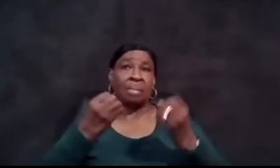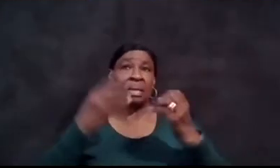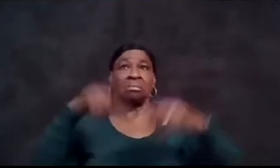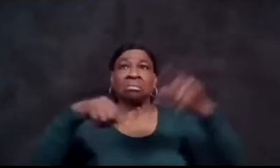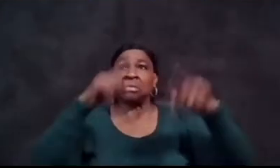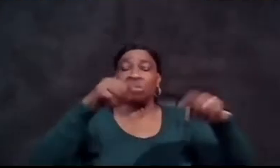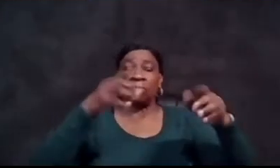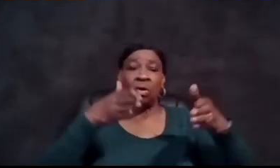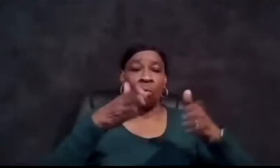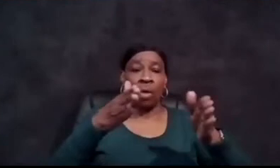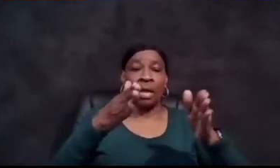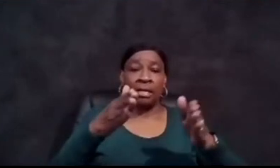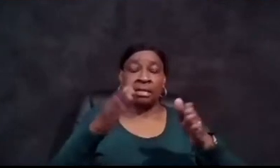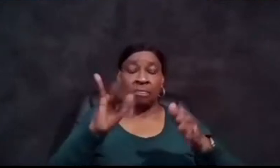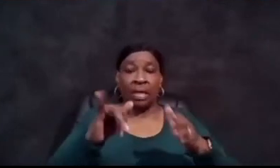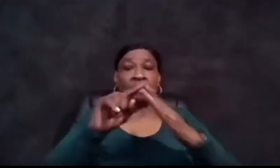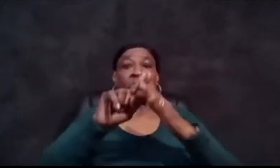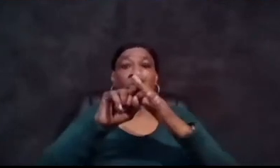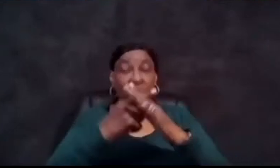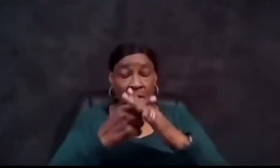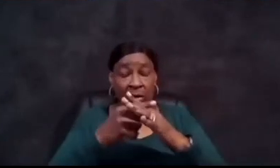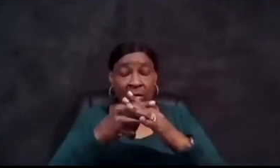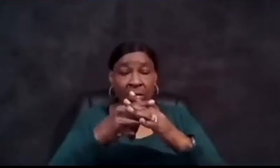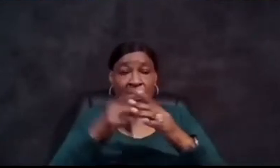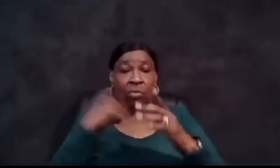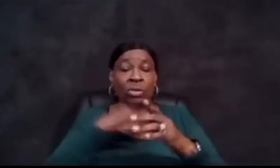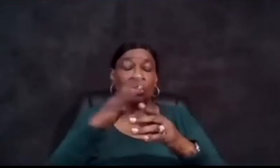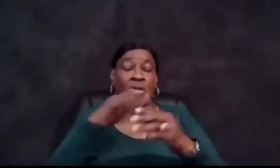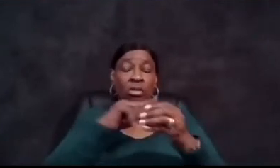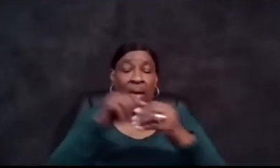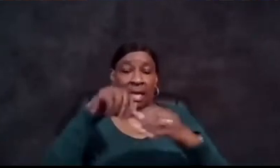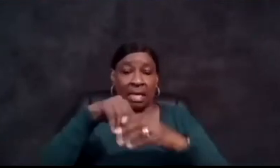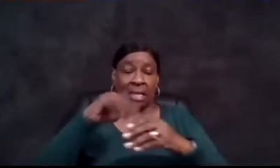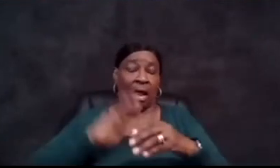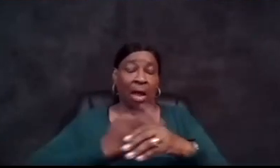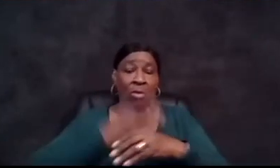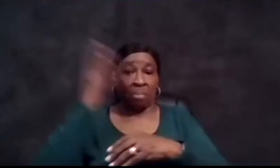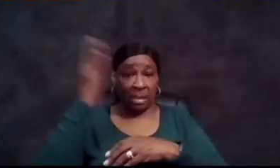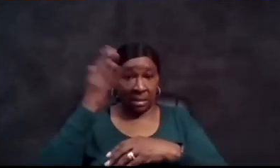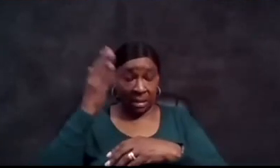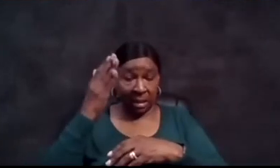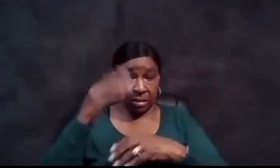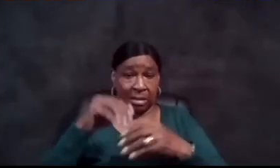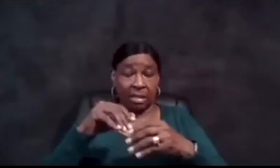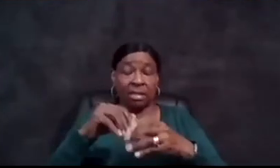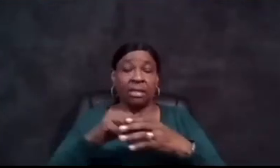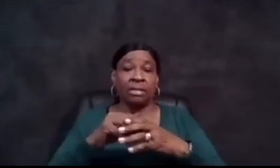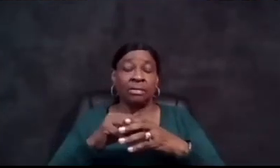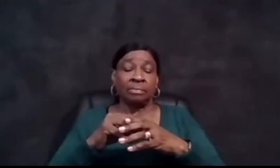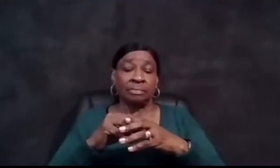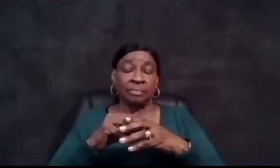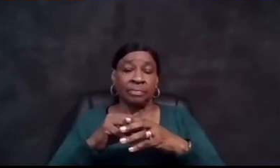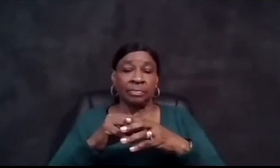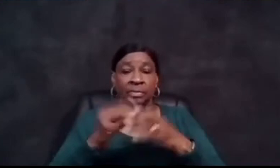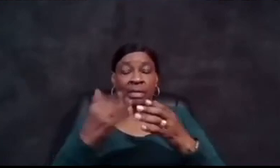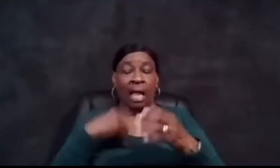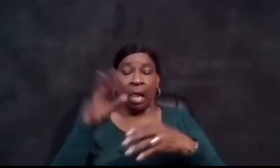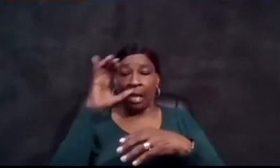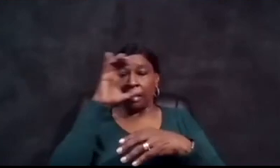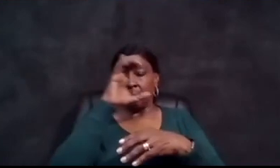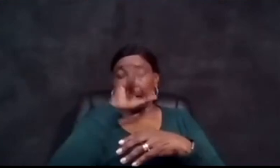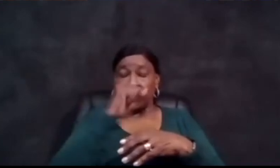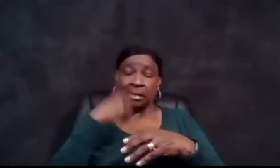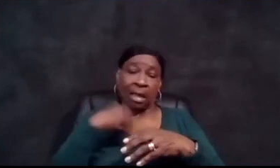think, embedded in our presentations and in the bordering that we've been talking about. I guess I'll just